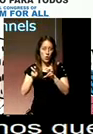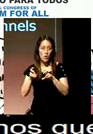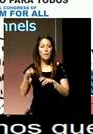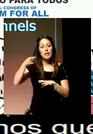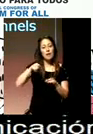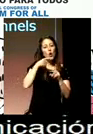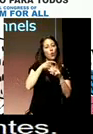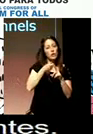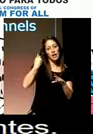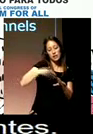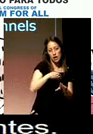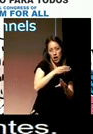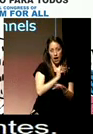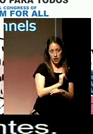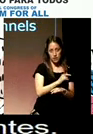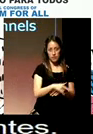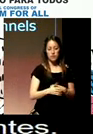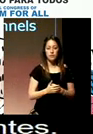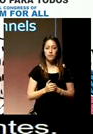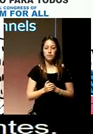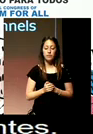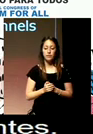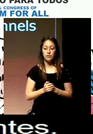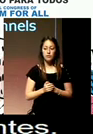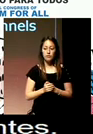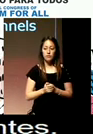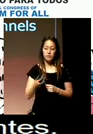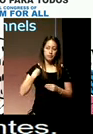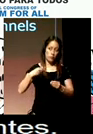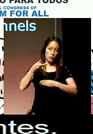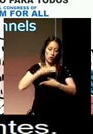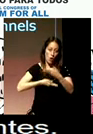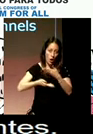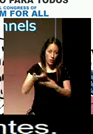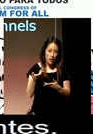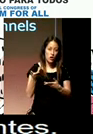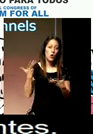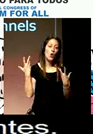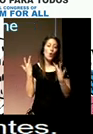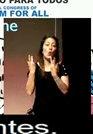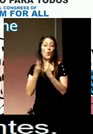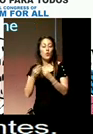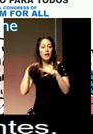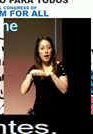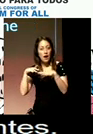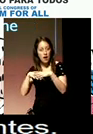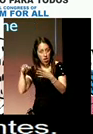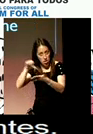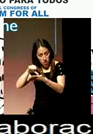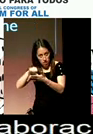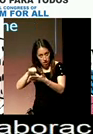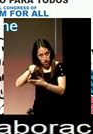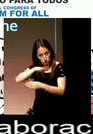Collaboration, as I told you, it's realized the project within a strong local network, and collaboration between the